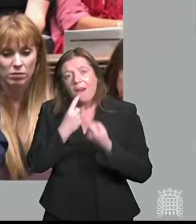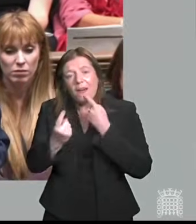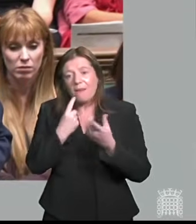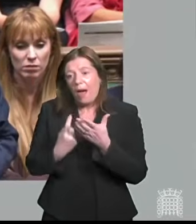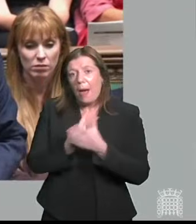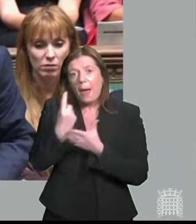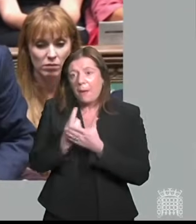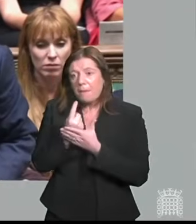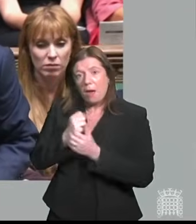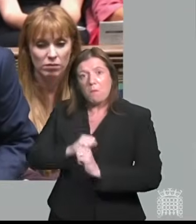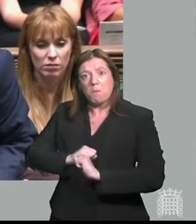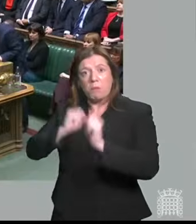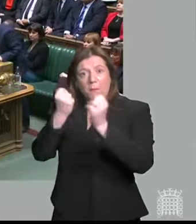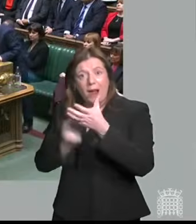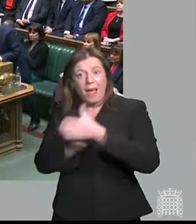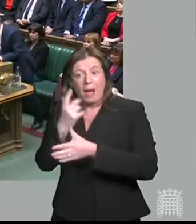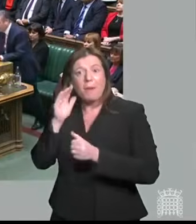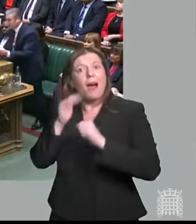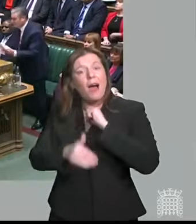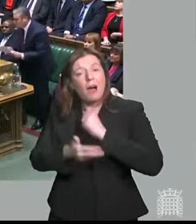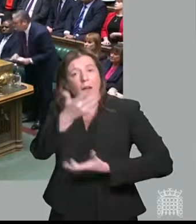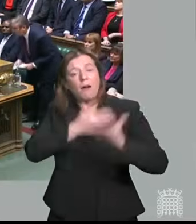on progress with that work?